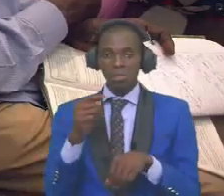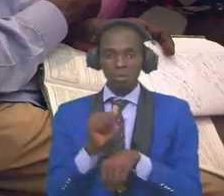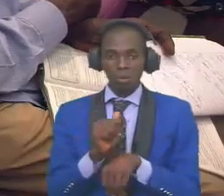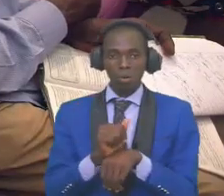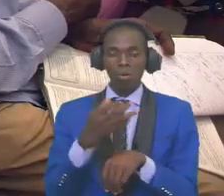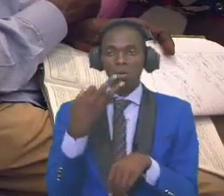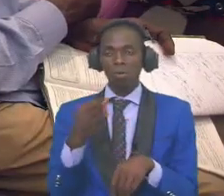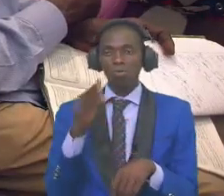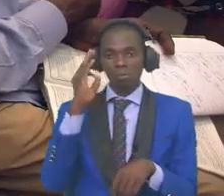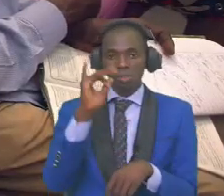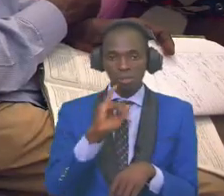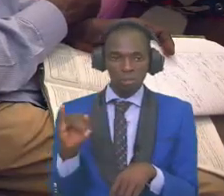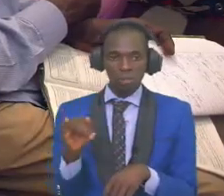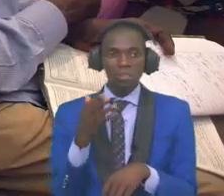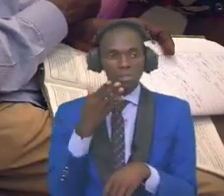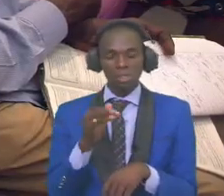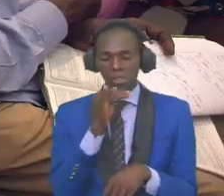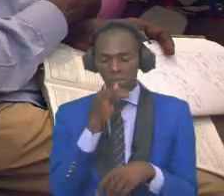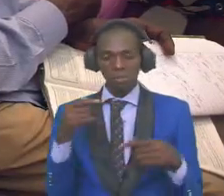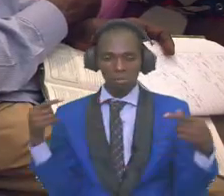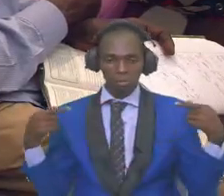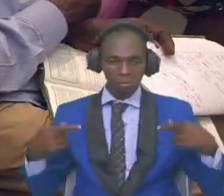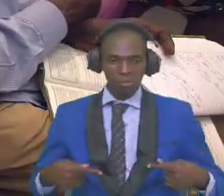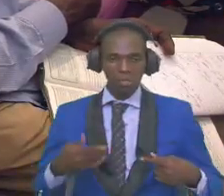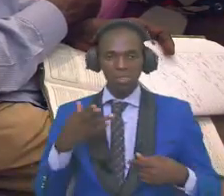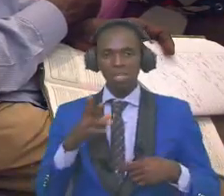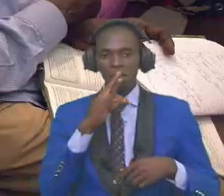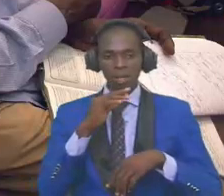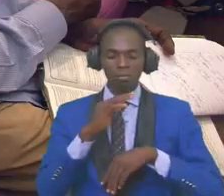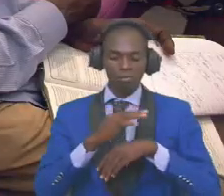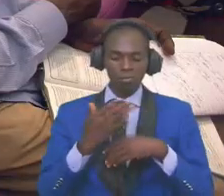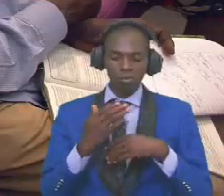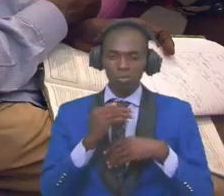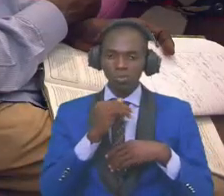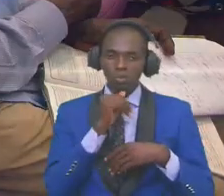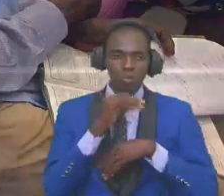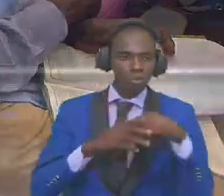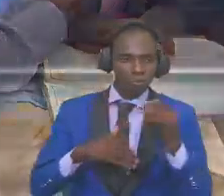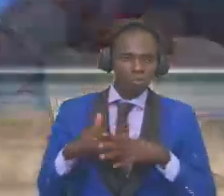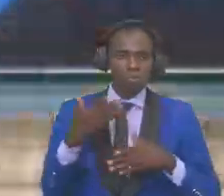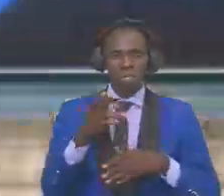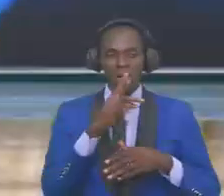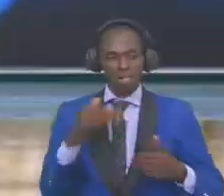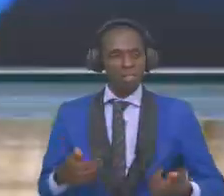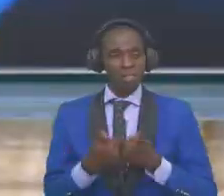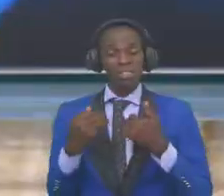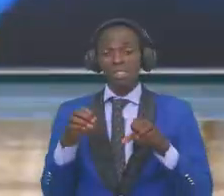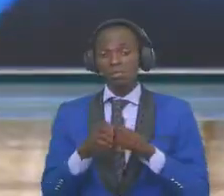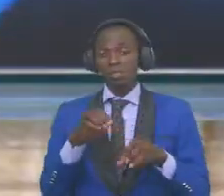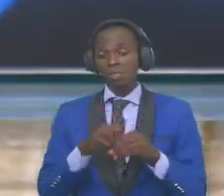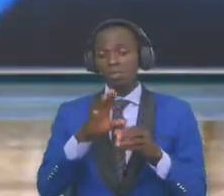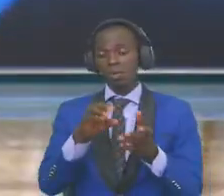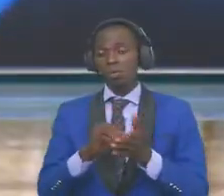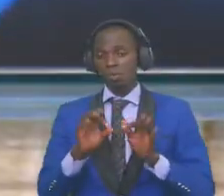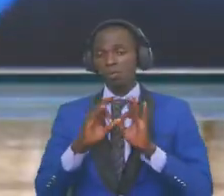gospel, there's hardness, there's affliction, there are challenges connected with that. Even to live in your family,